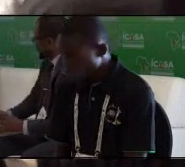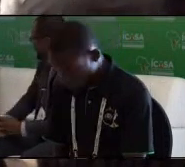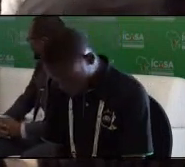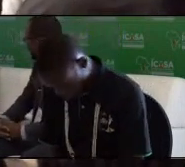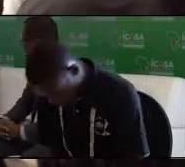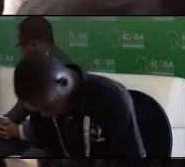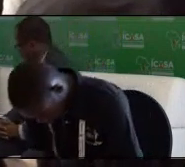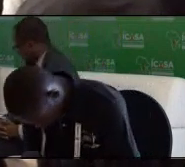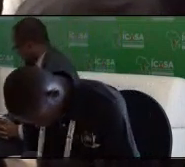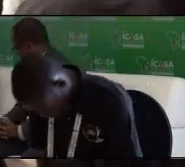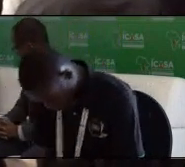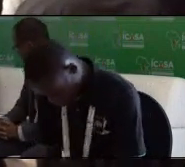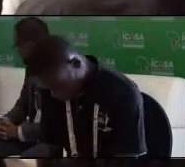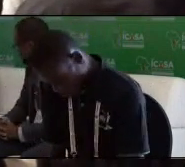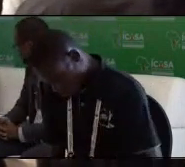yep, over here.